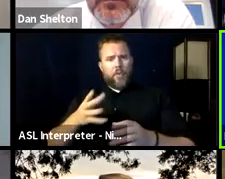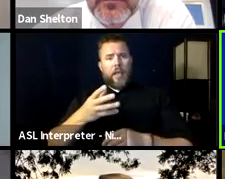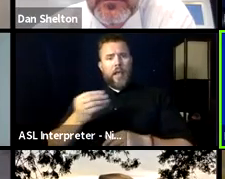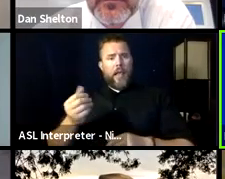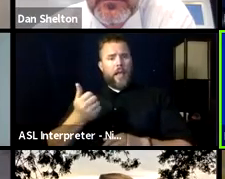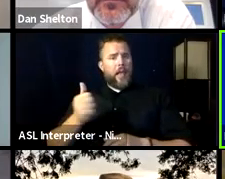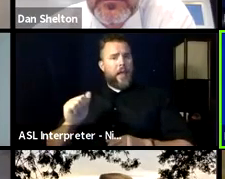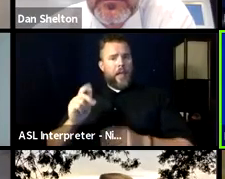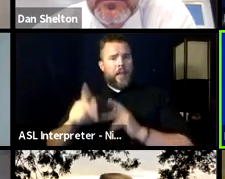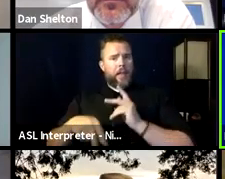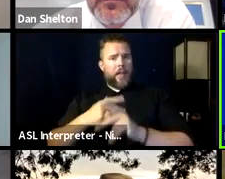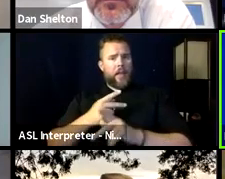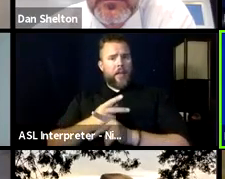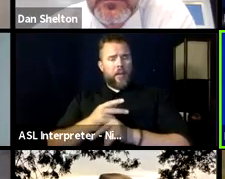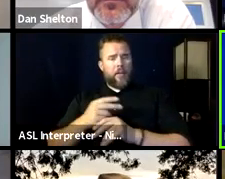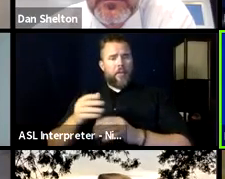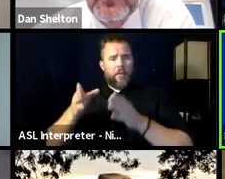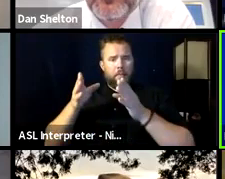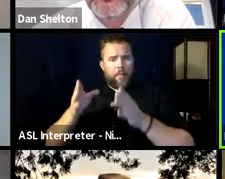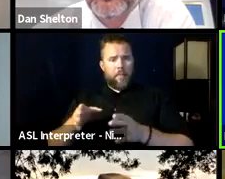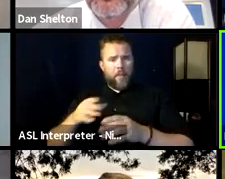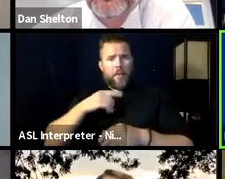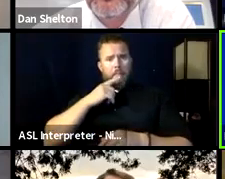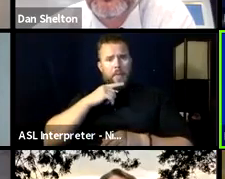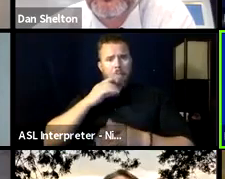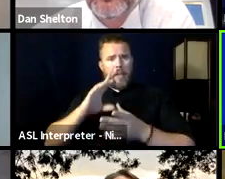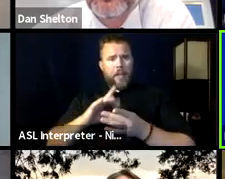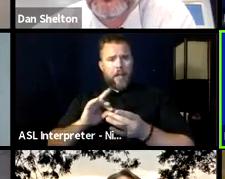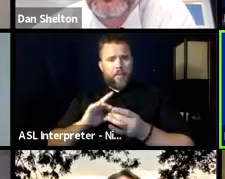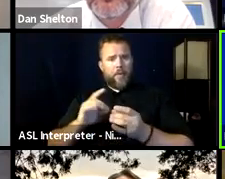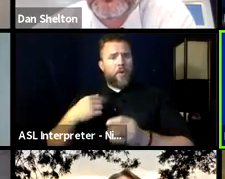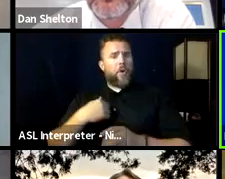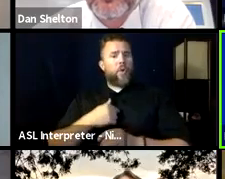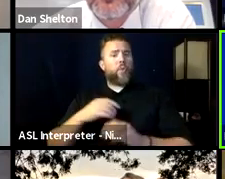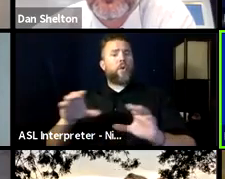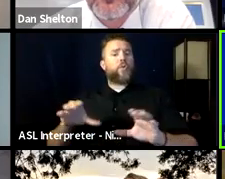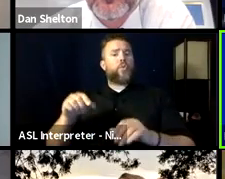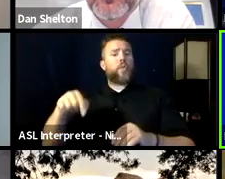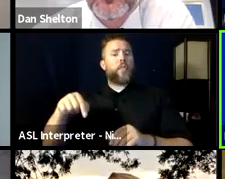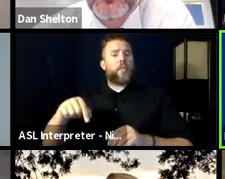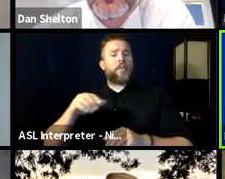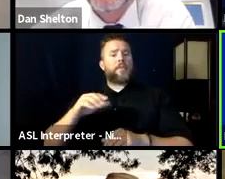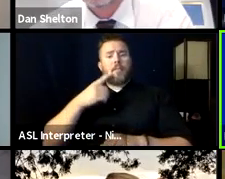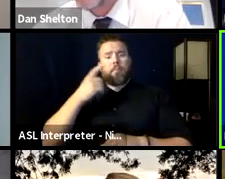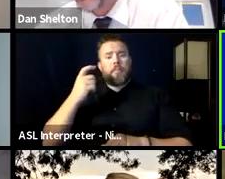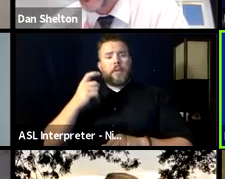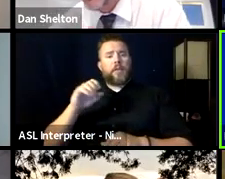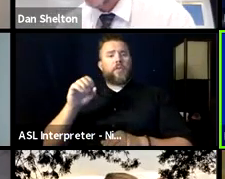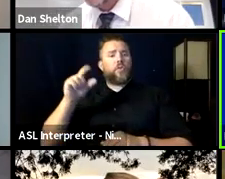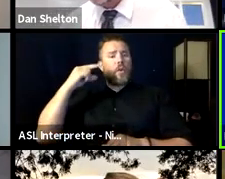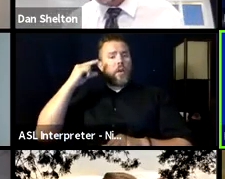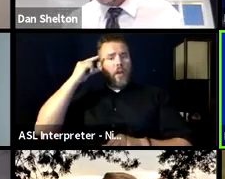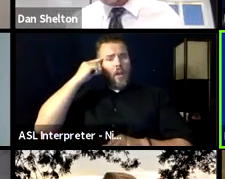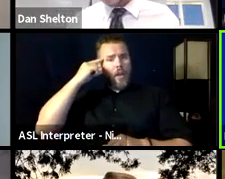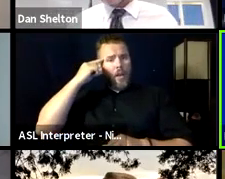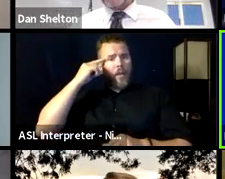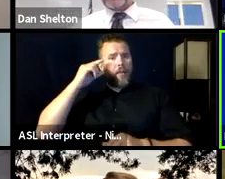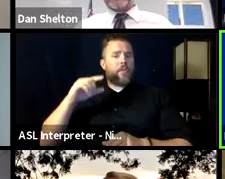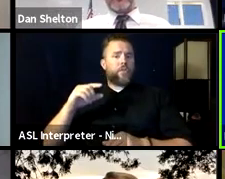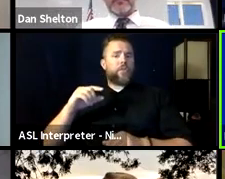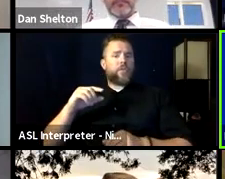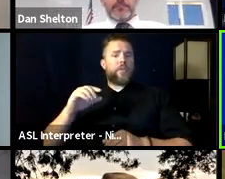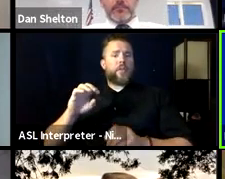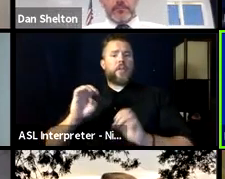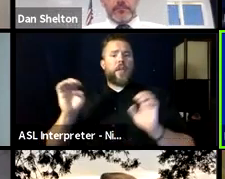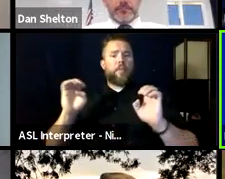public comment must be in person. The reason we're able to do this meeting on Zoom is the governor's emergency order back from March 12th